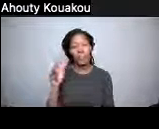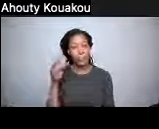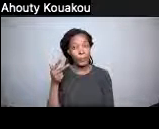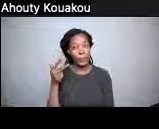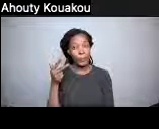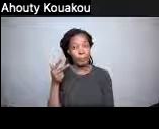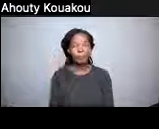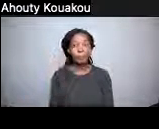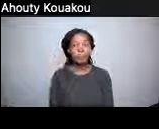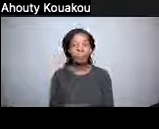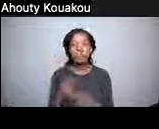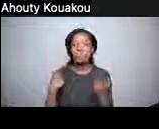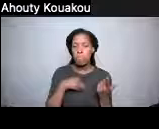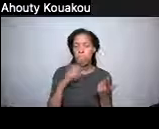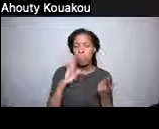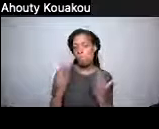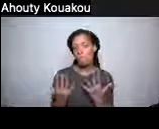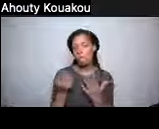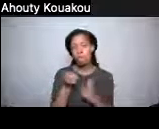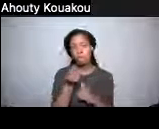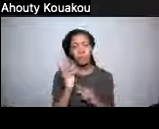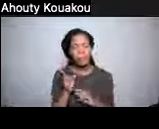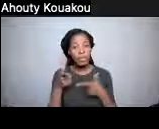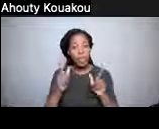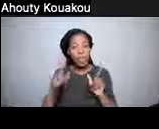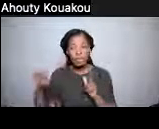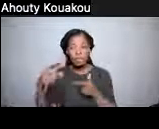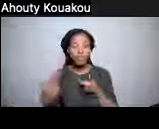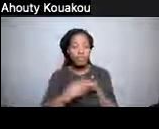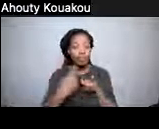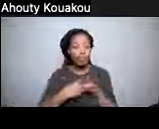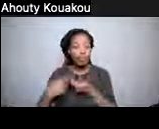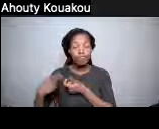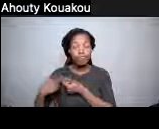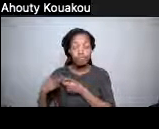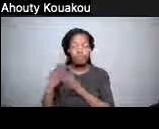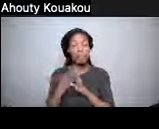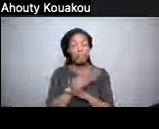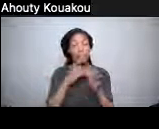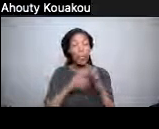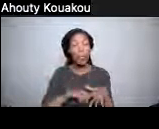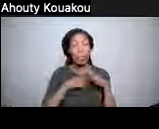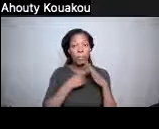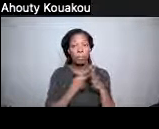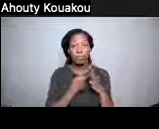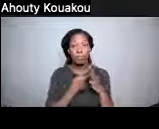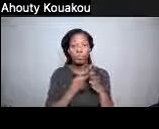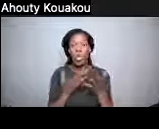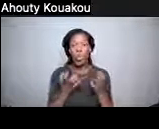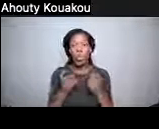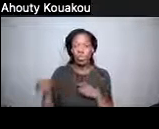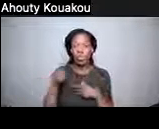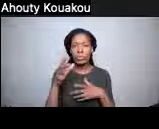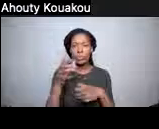give everyone a few minutes to join, before we begin, I want to take this time to describe the